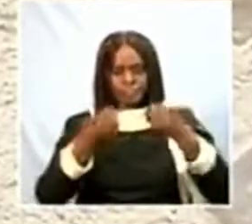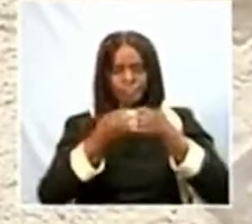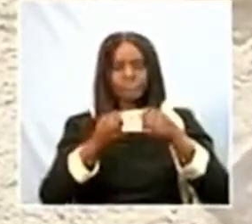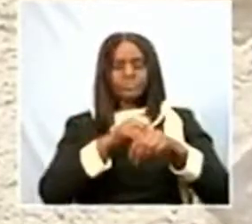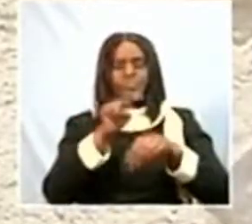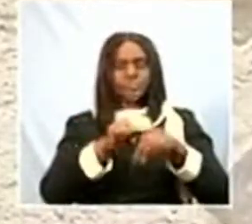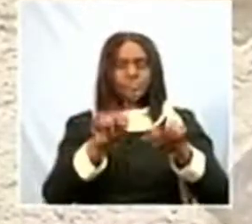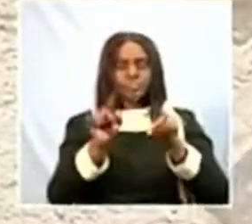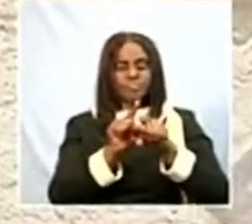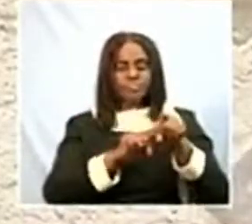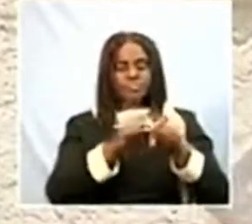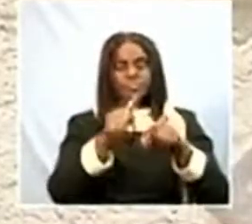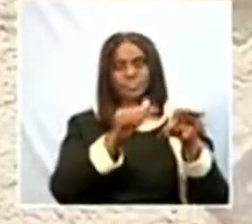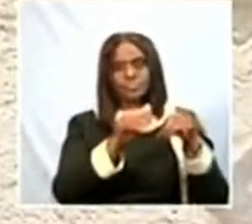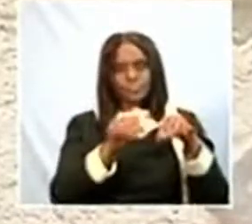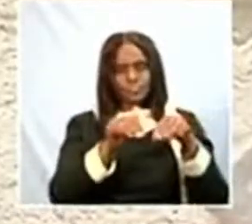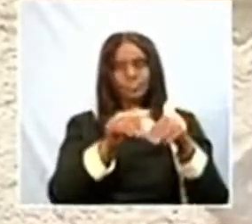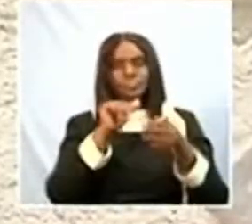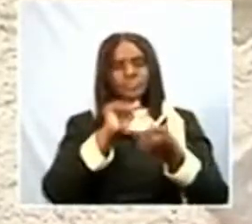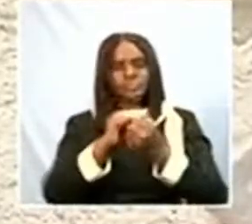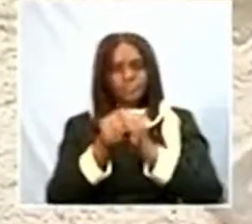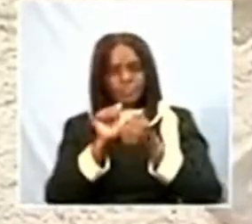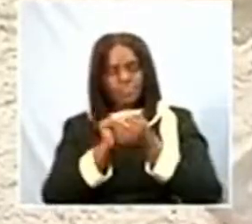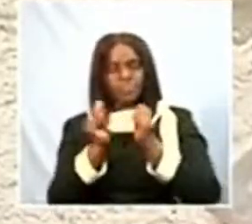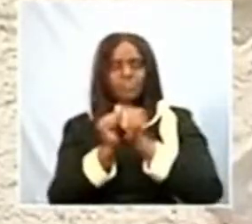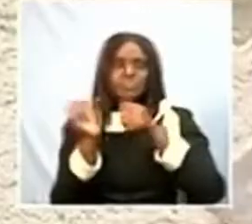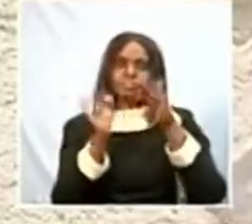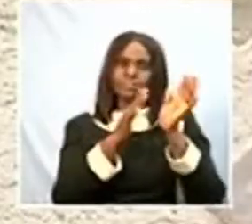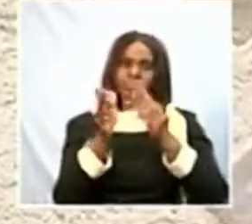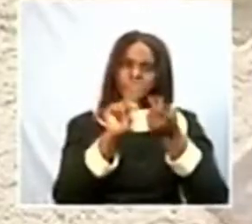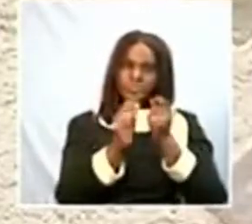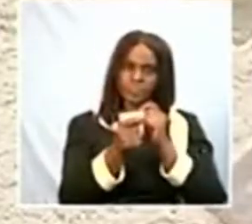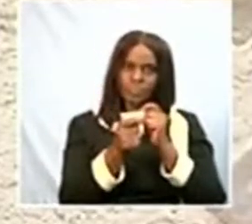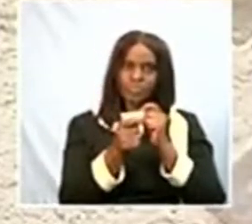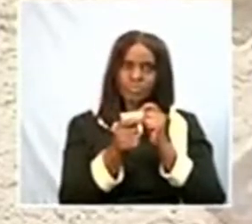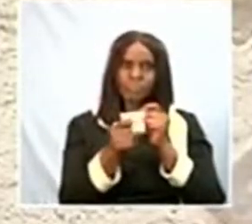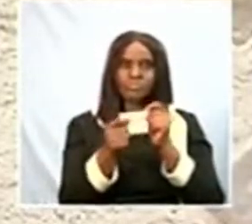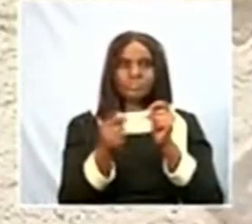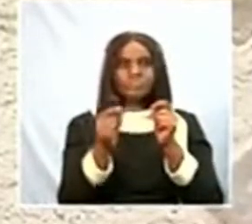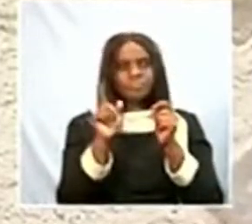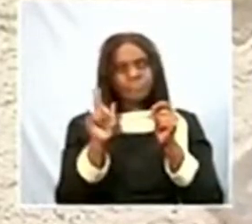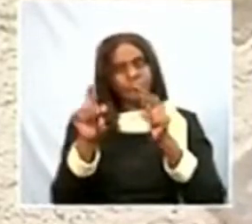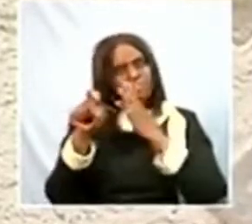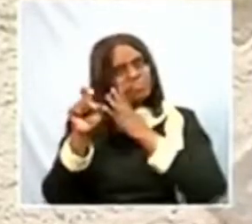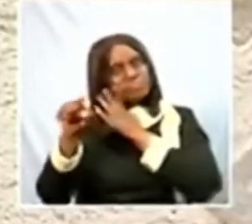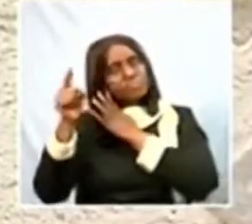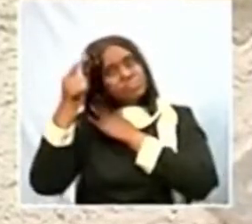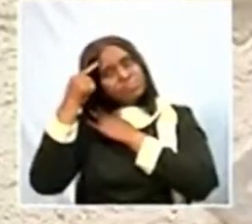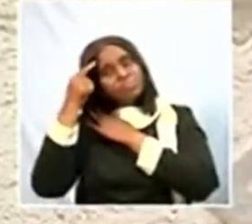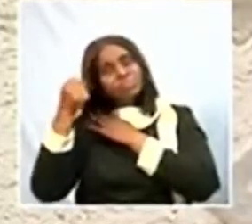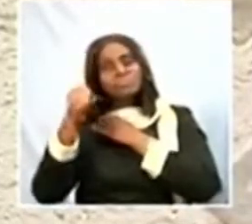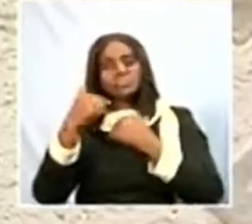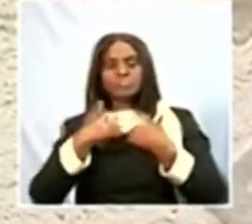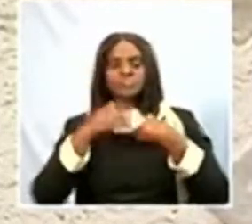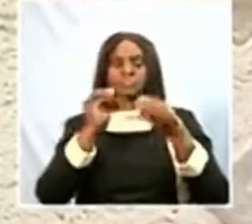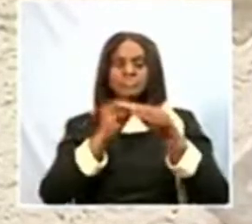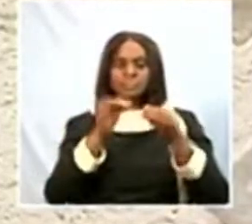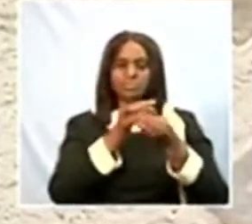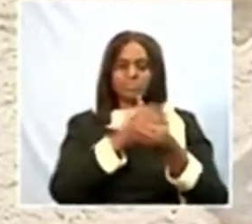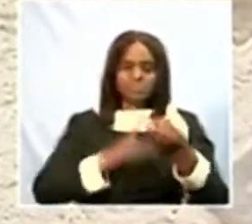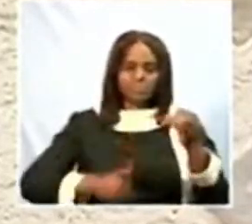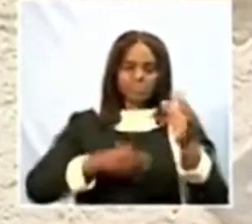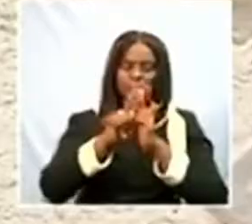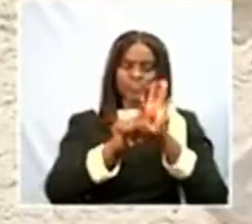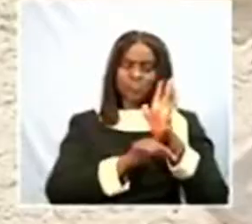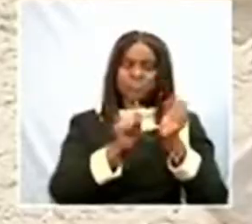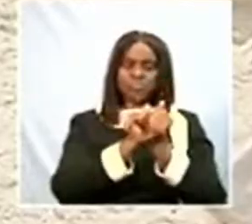to avoid the exacerbation of climate change. It also requires the government to enforce more strict policies and